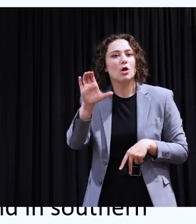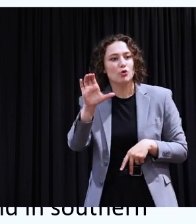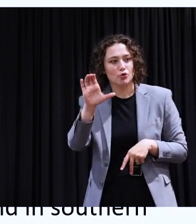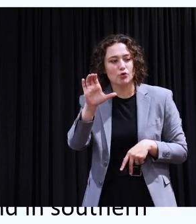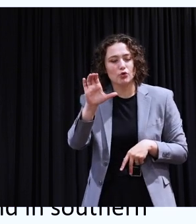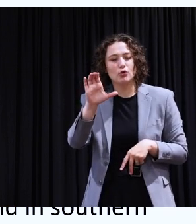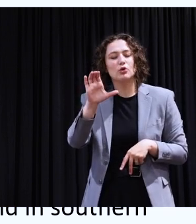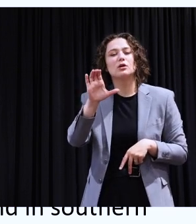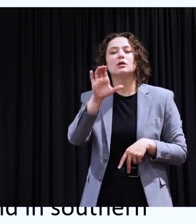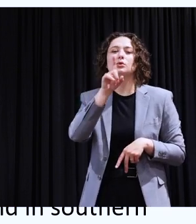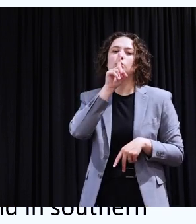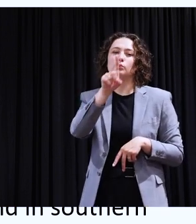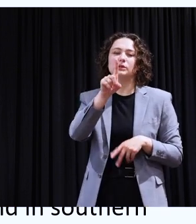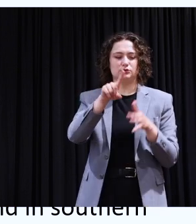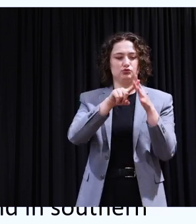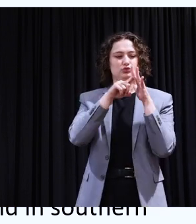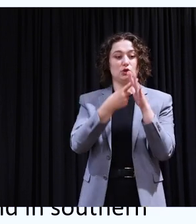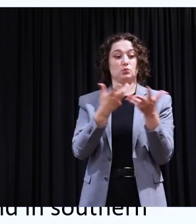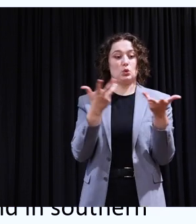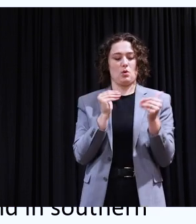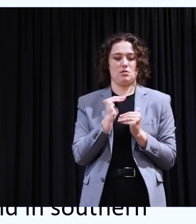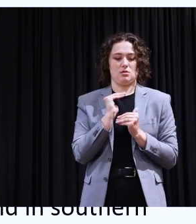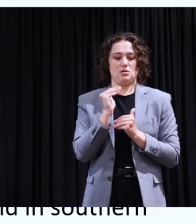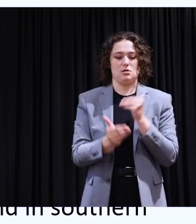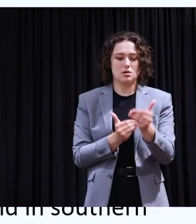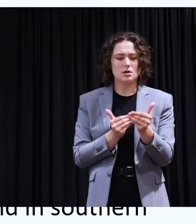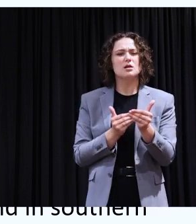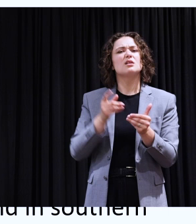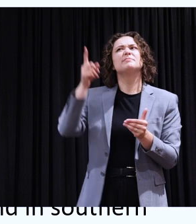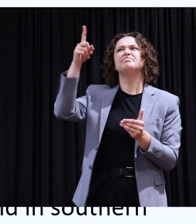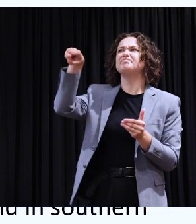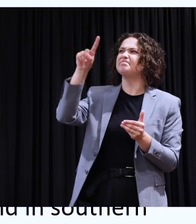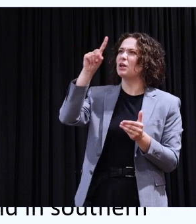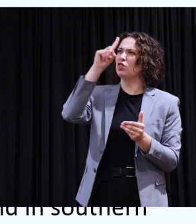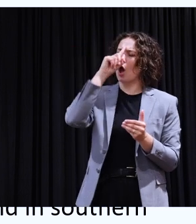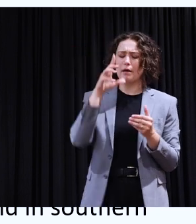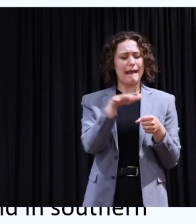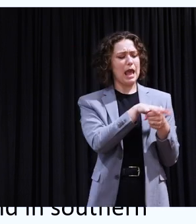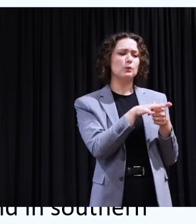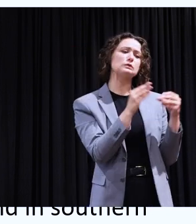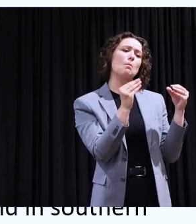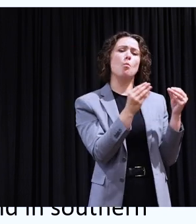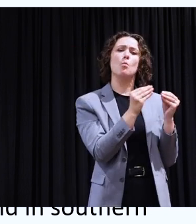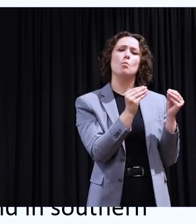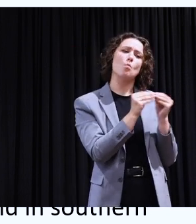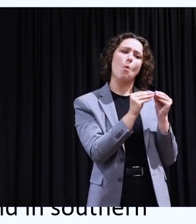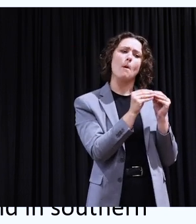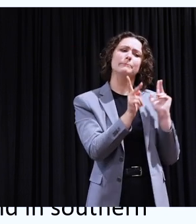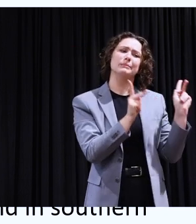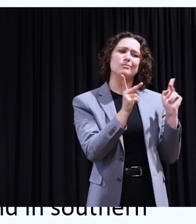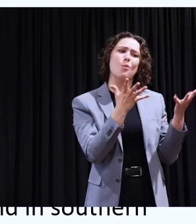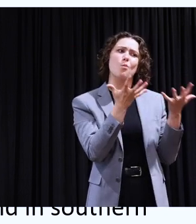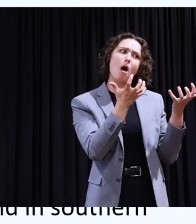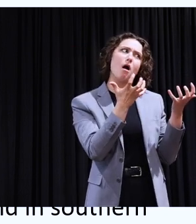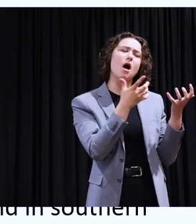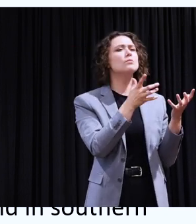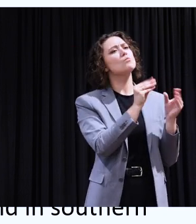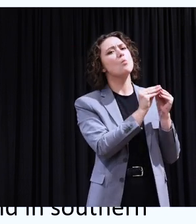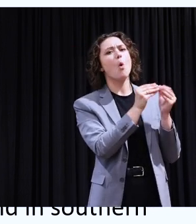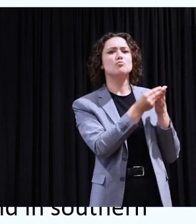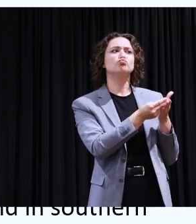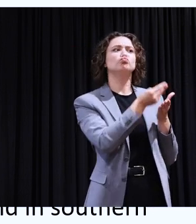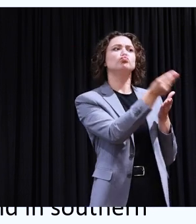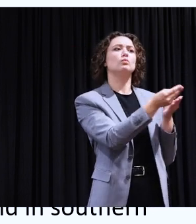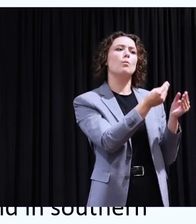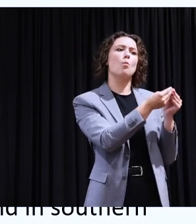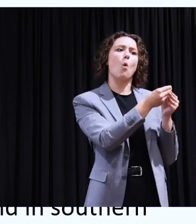really kind of starts with the progression of what they felt like were areas that were more desirable, areas that you invest in. So essentially what